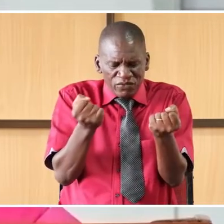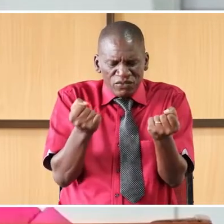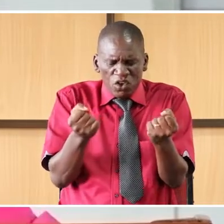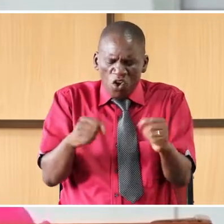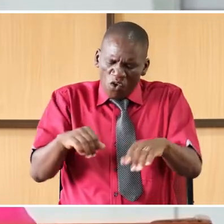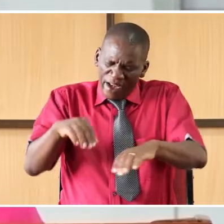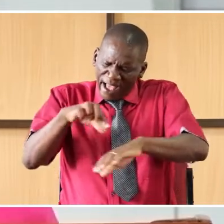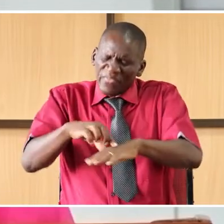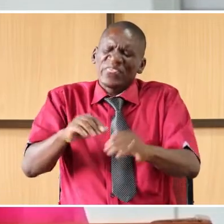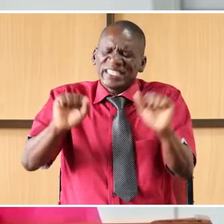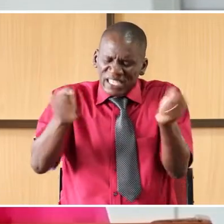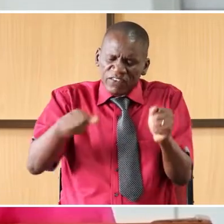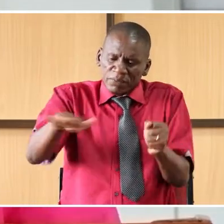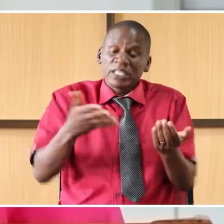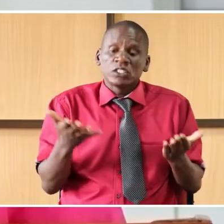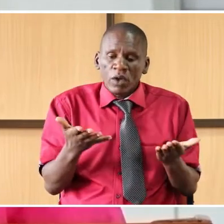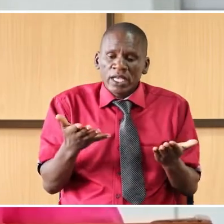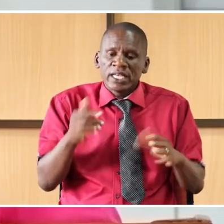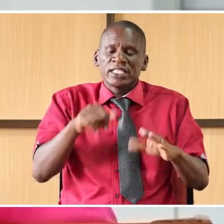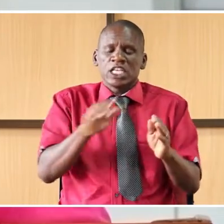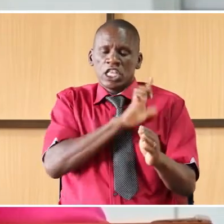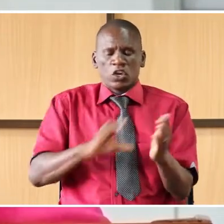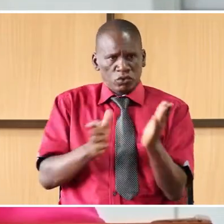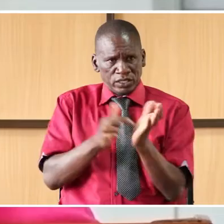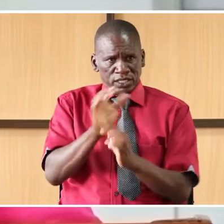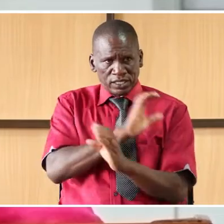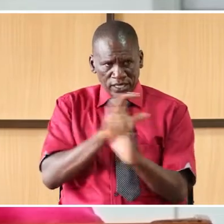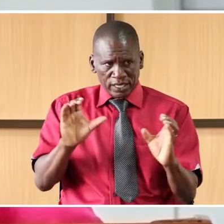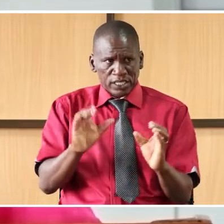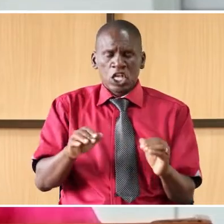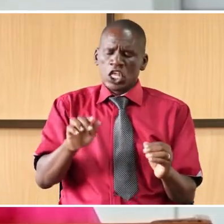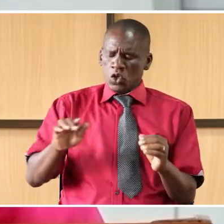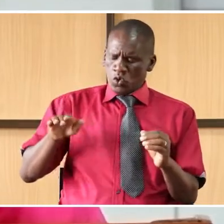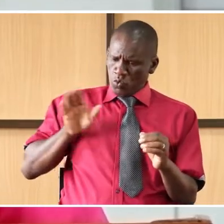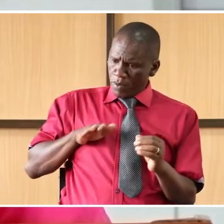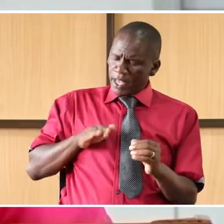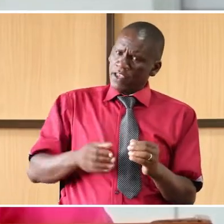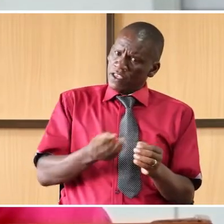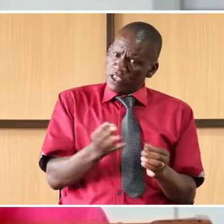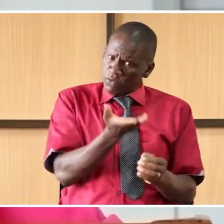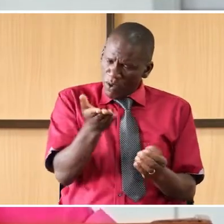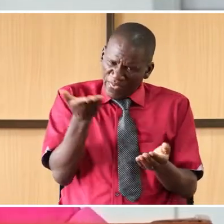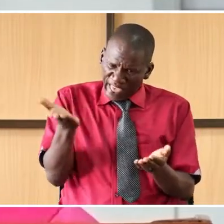earth except in the Lord Jesus Christ. Ladies, if you have not been, if you have been in the middle, just trust in the